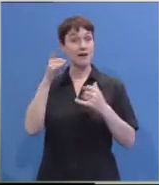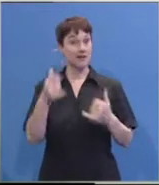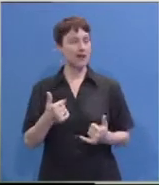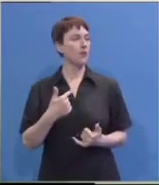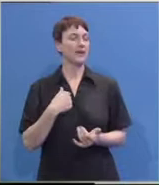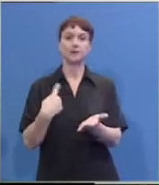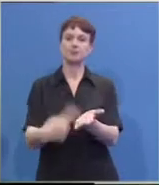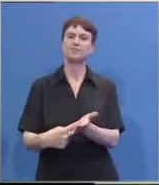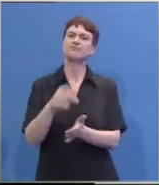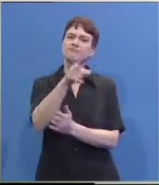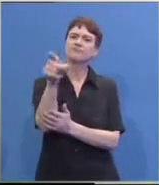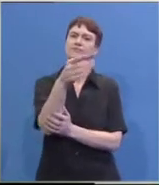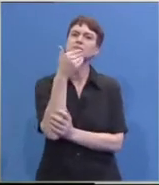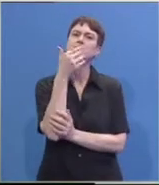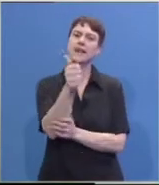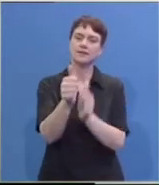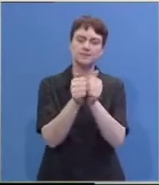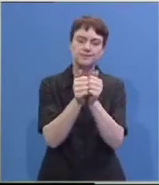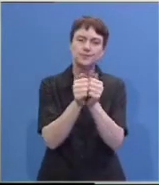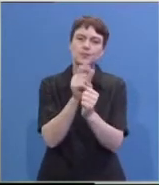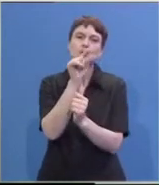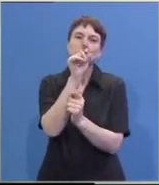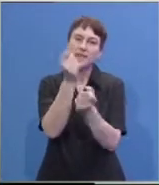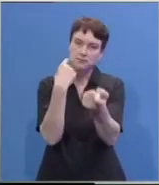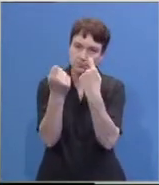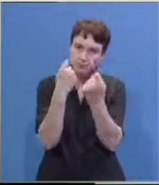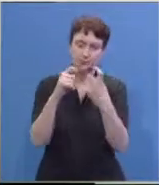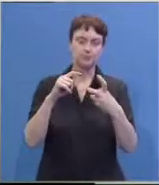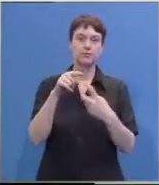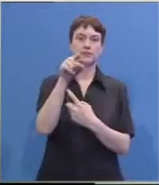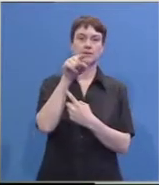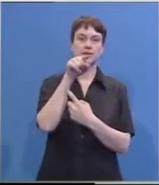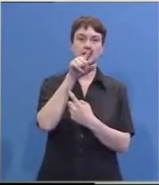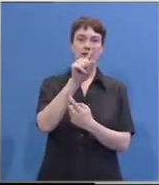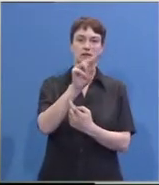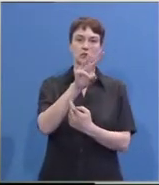invite you to send us your Facebook and Twitter comments on